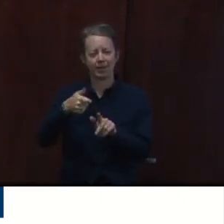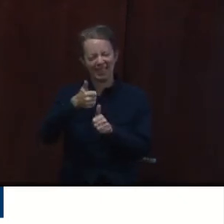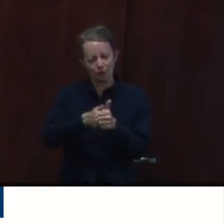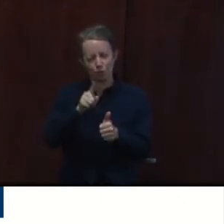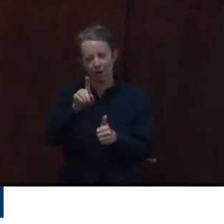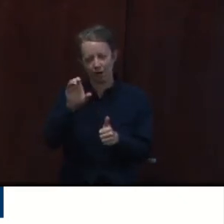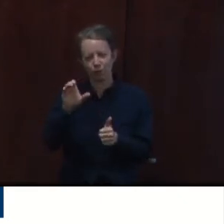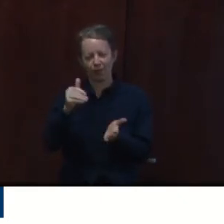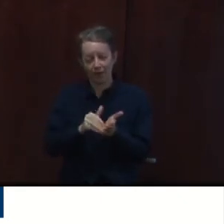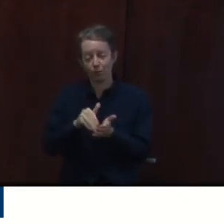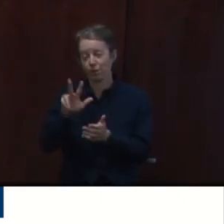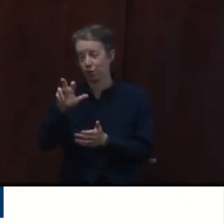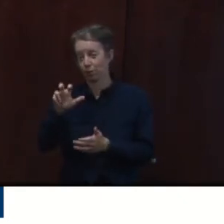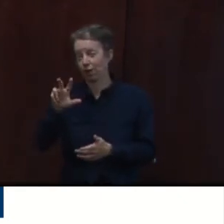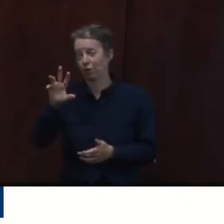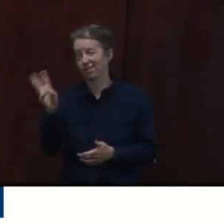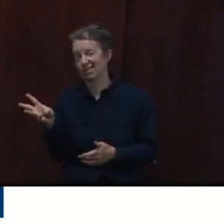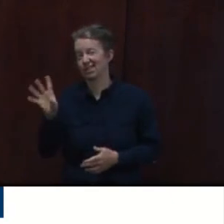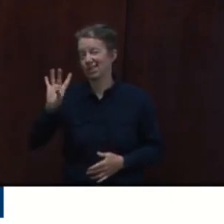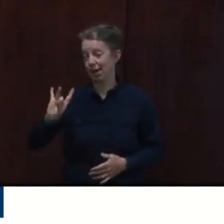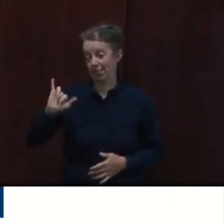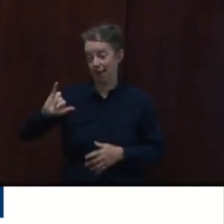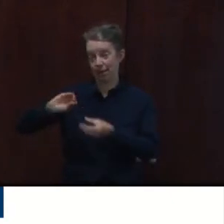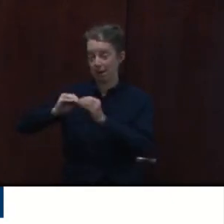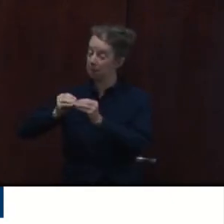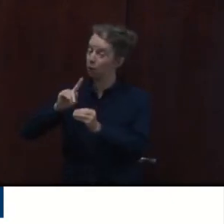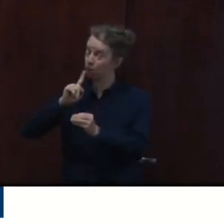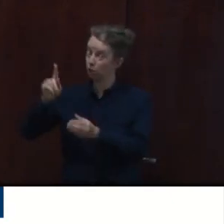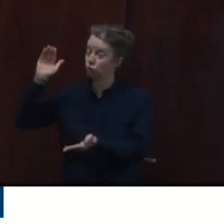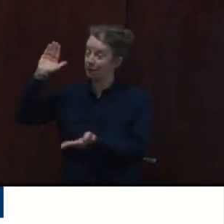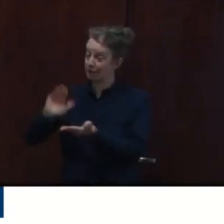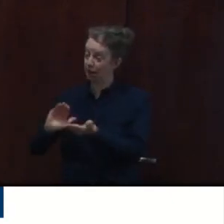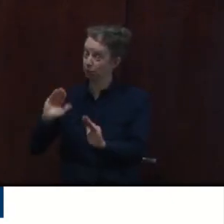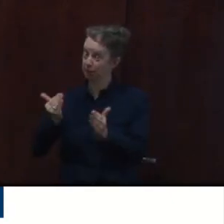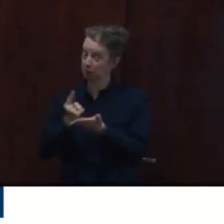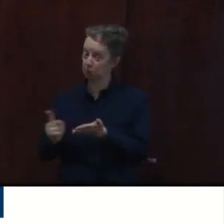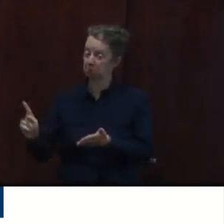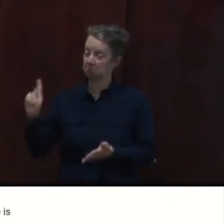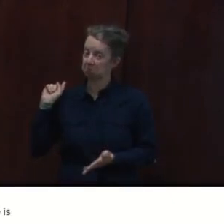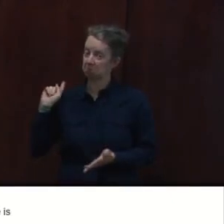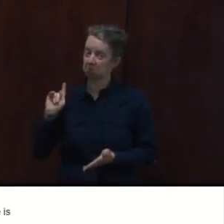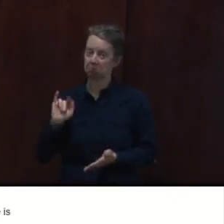368. And now that is actually down from the previous week.